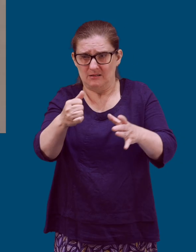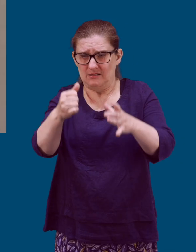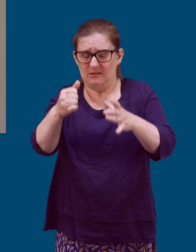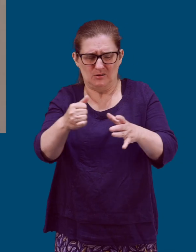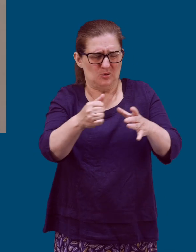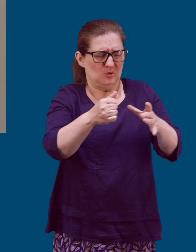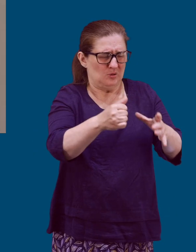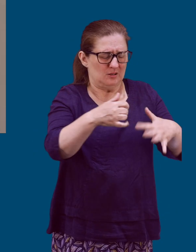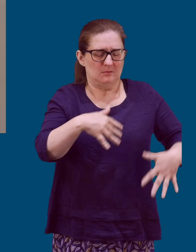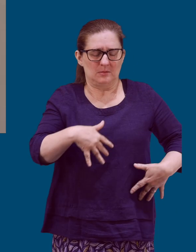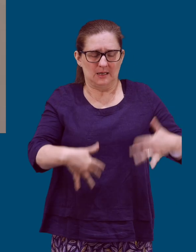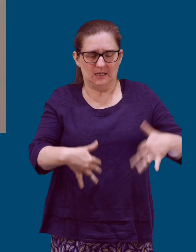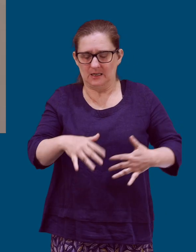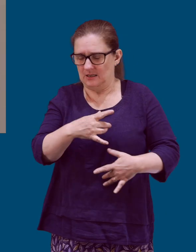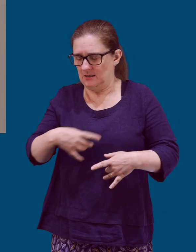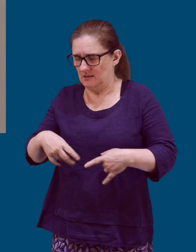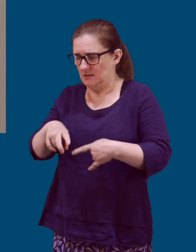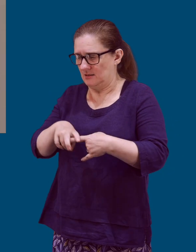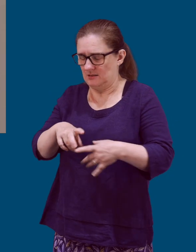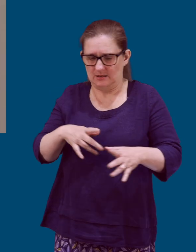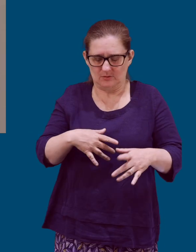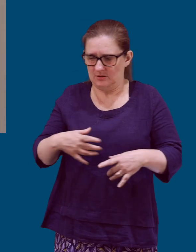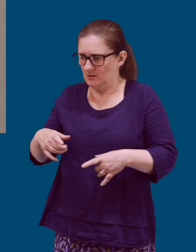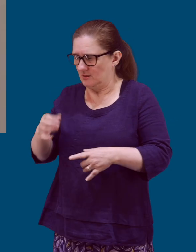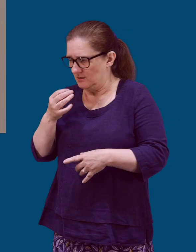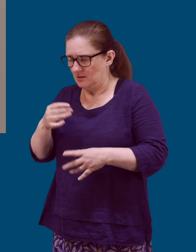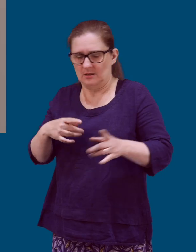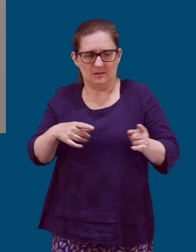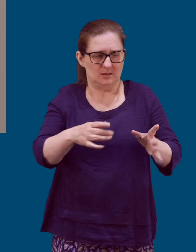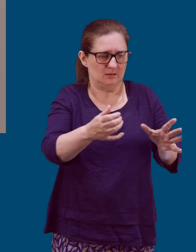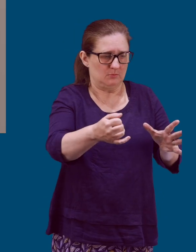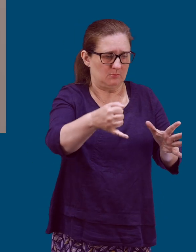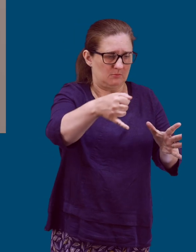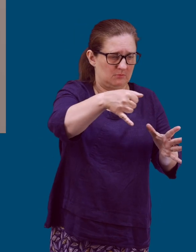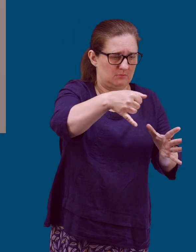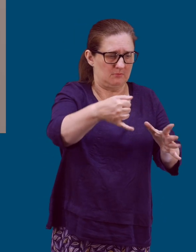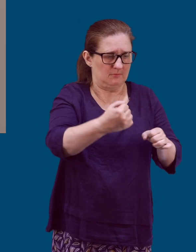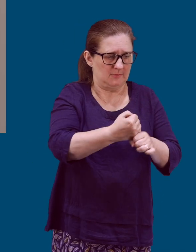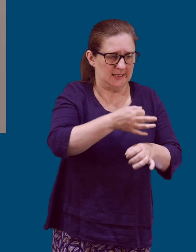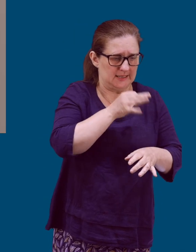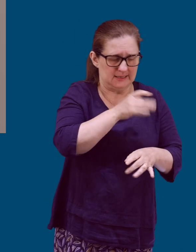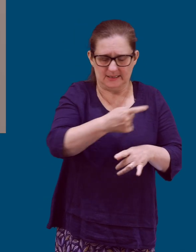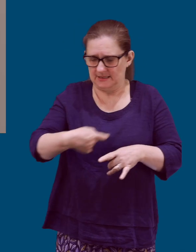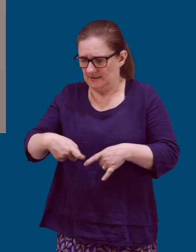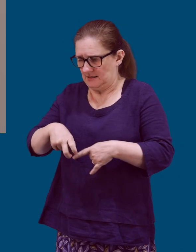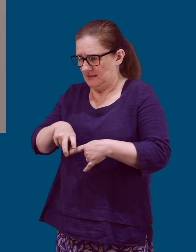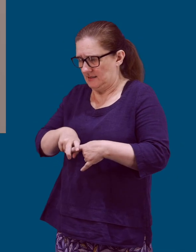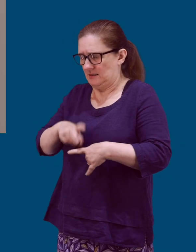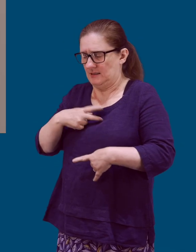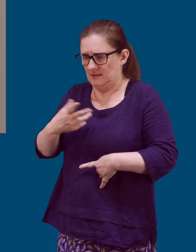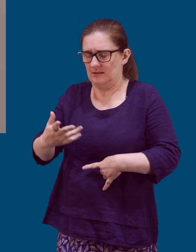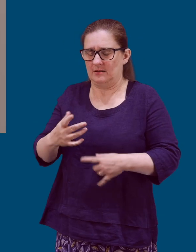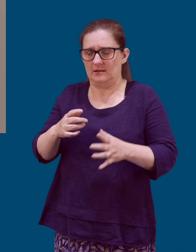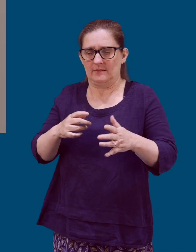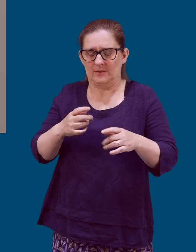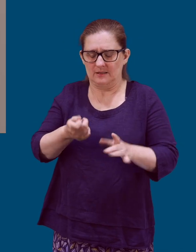Sit down, eat toast, pain. Get glass of water, walk to sink. Take painkillers. Sit down, look at